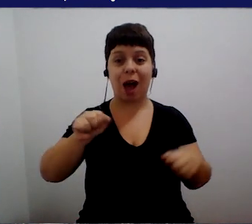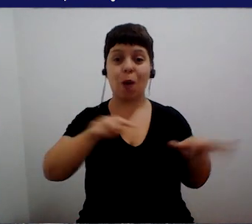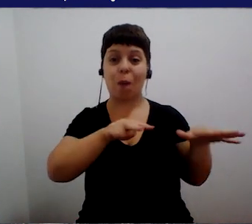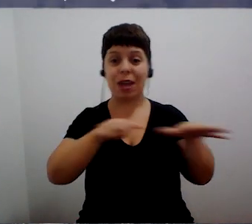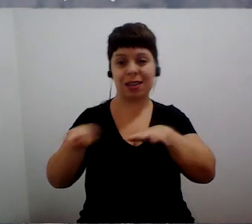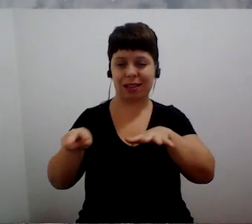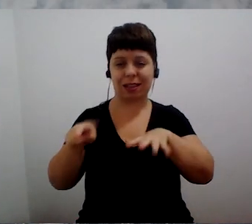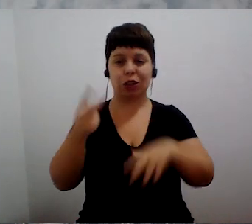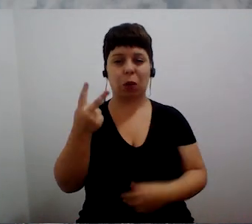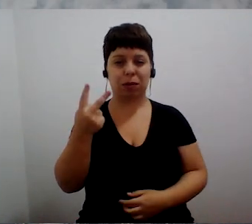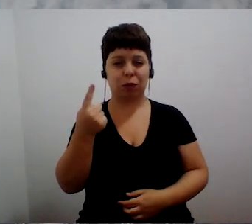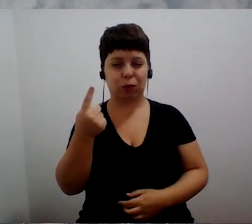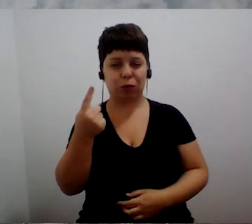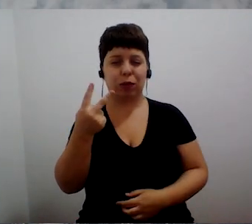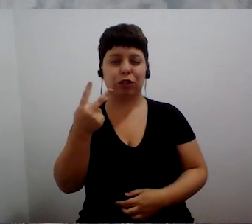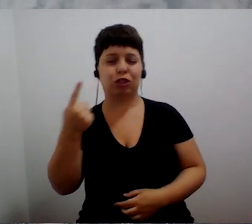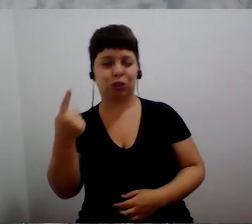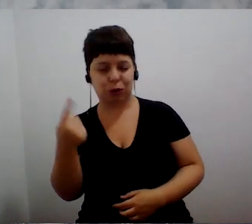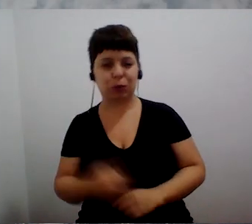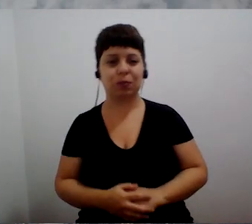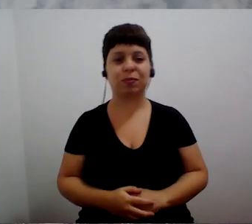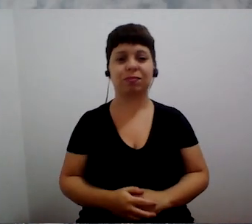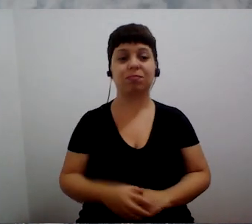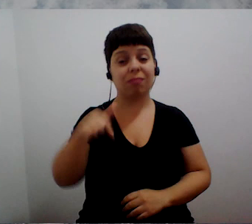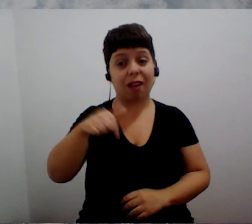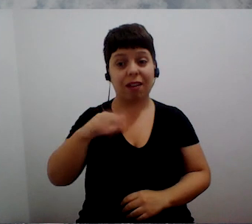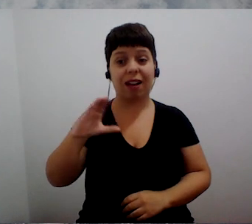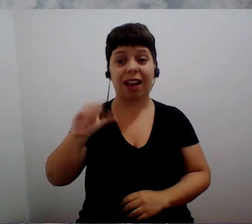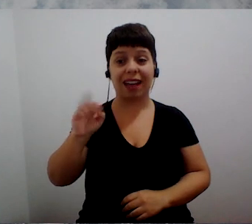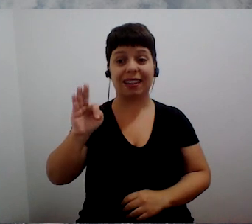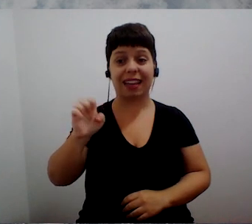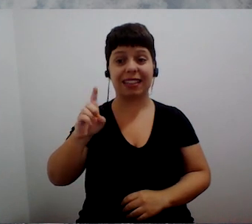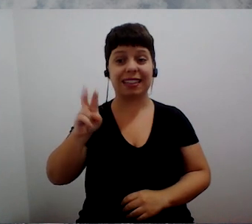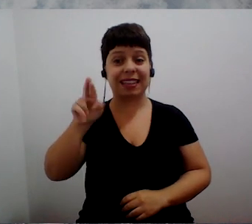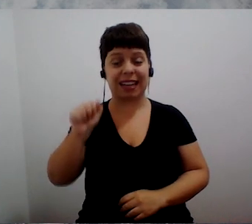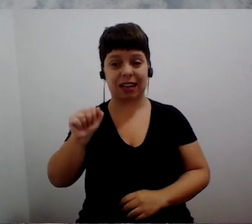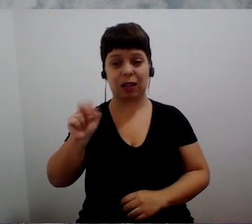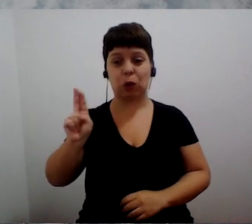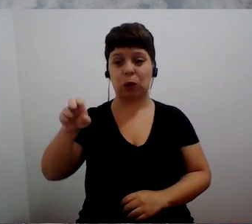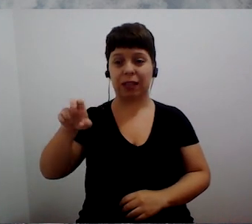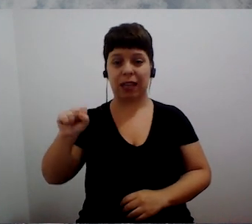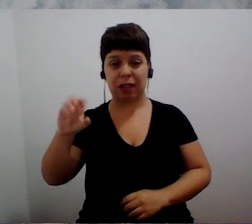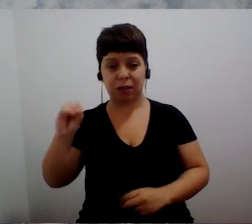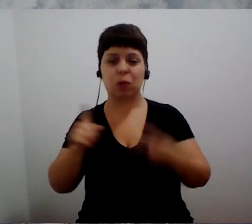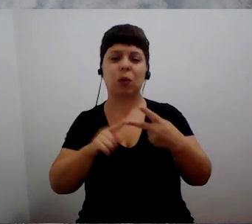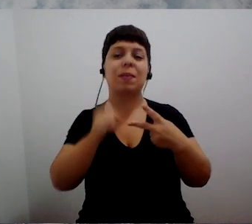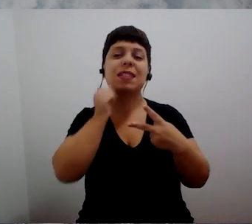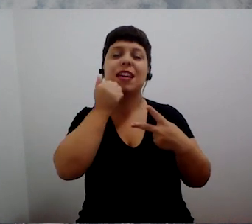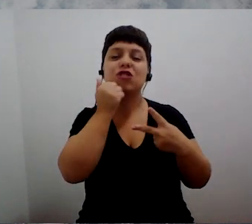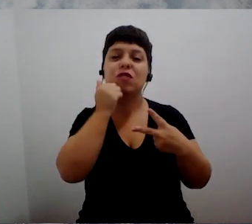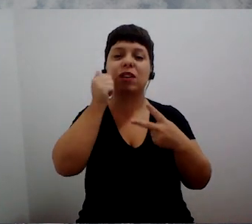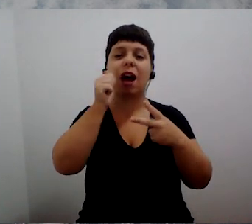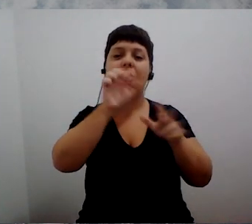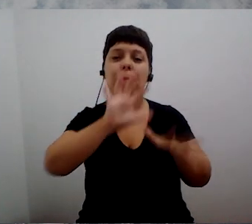foi idealizado pela Cátedra Unesco para a Sustentabilidade do Oceano e pela Scientific American Brasil.